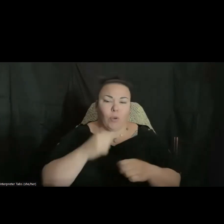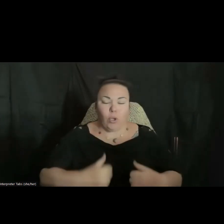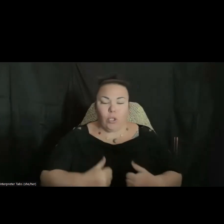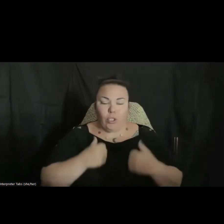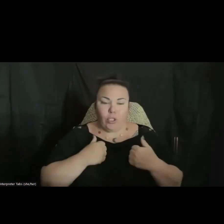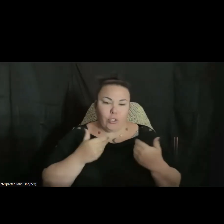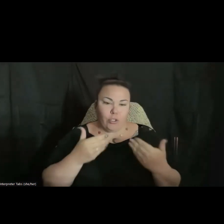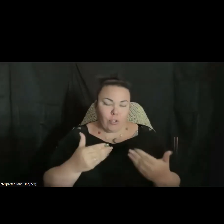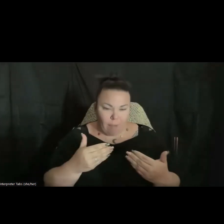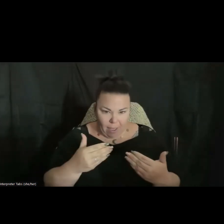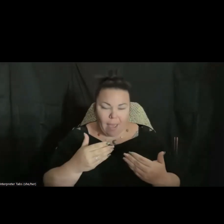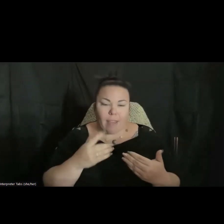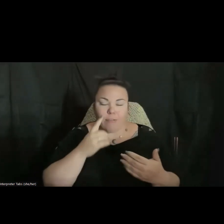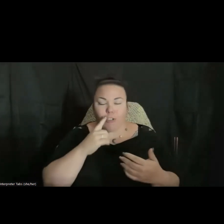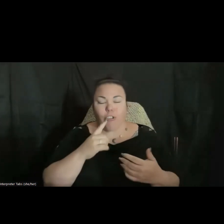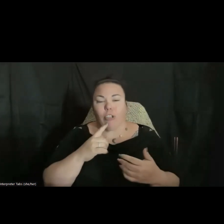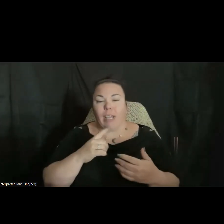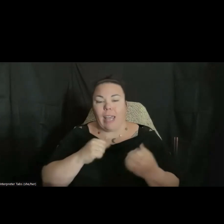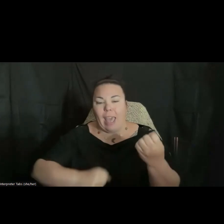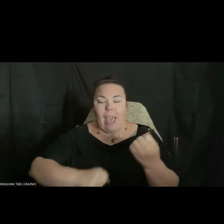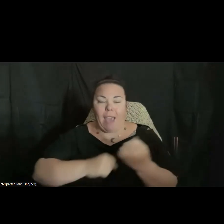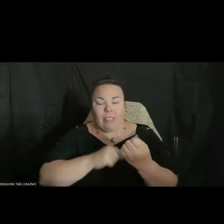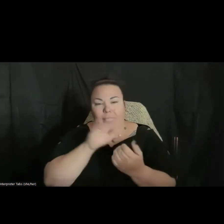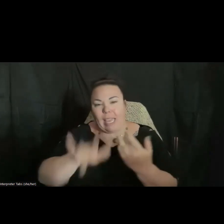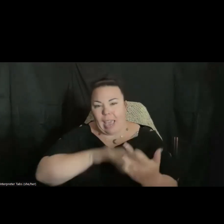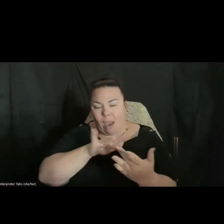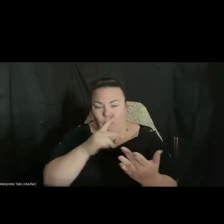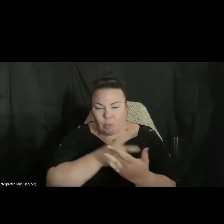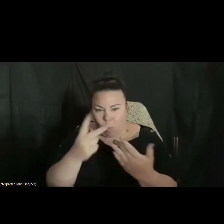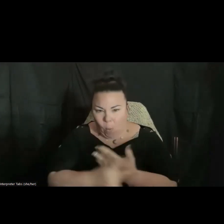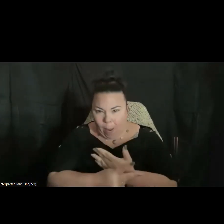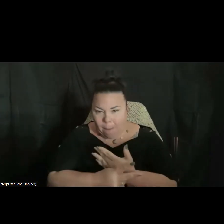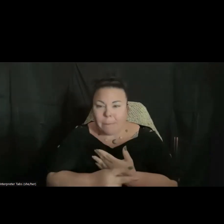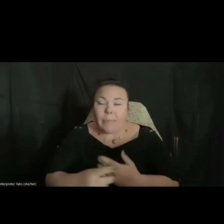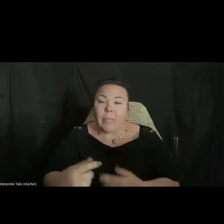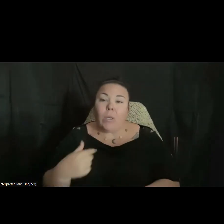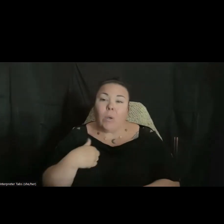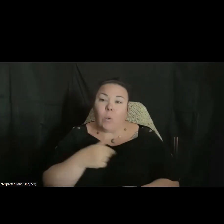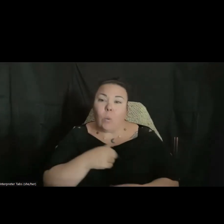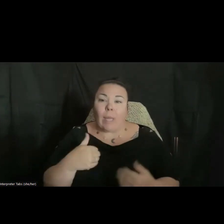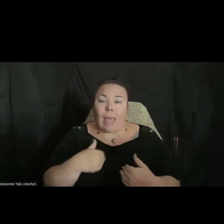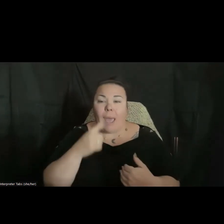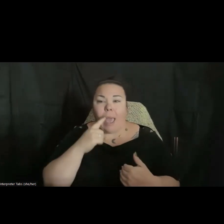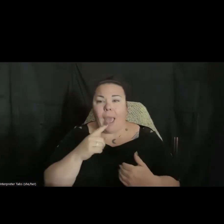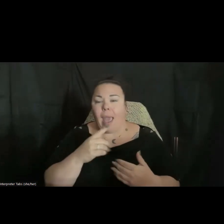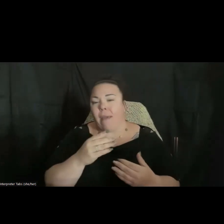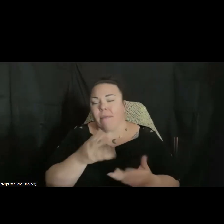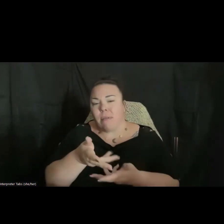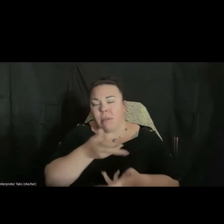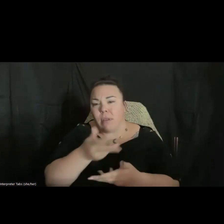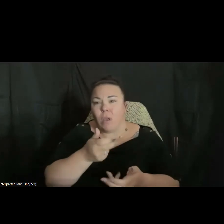Program. SAOP is a nonprofit. We provide services to survivors of interpersonal violence. We have